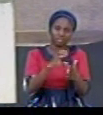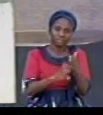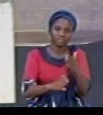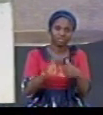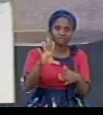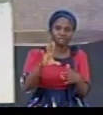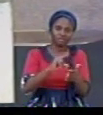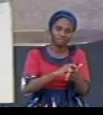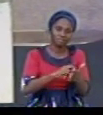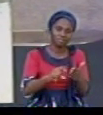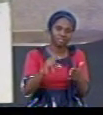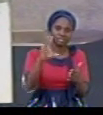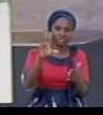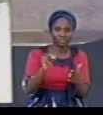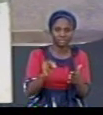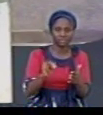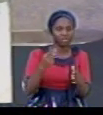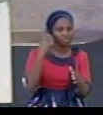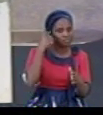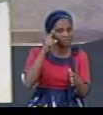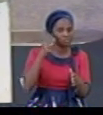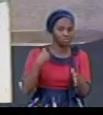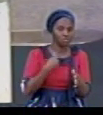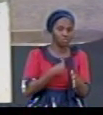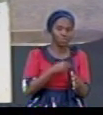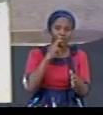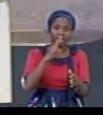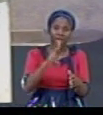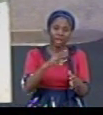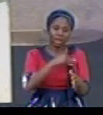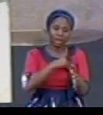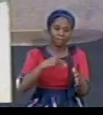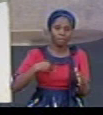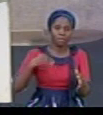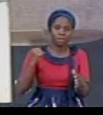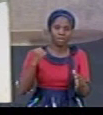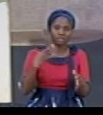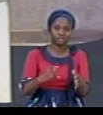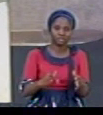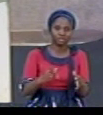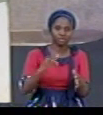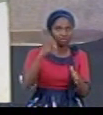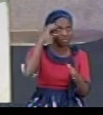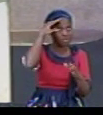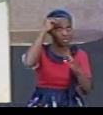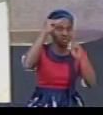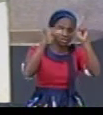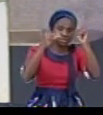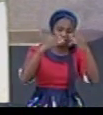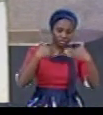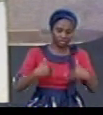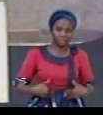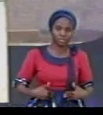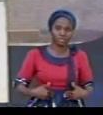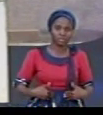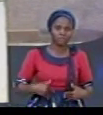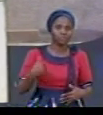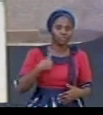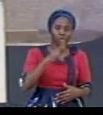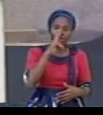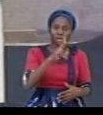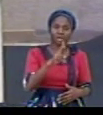5, verse 30. For we are members of his body. We're no more an